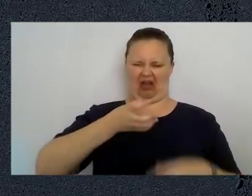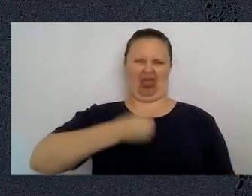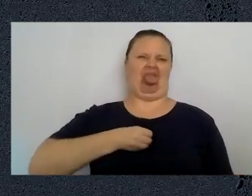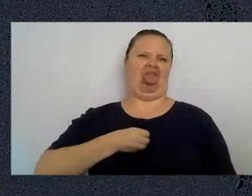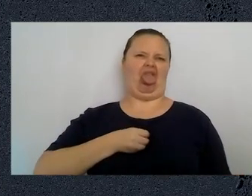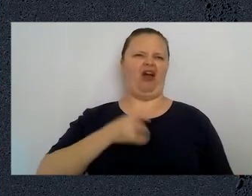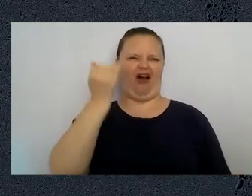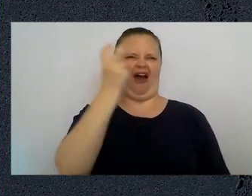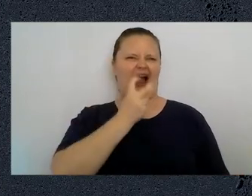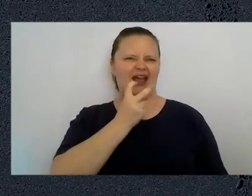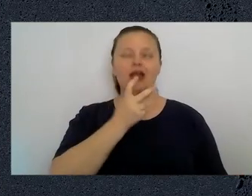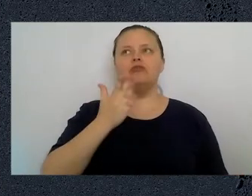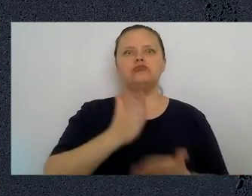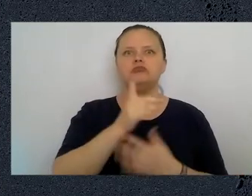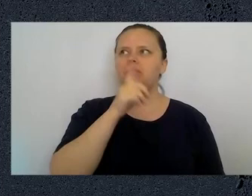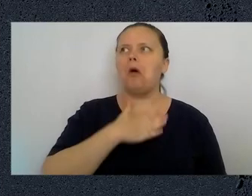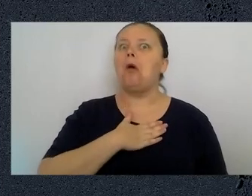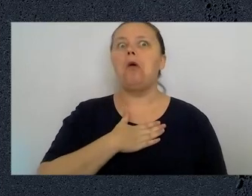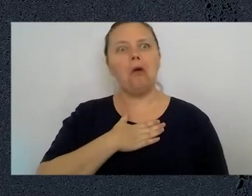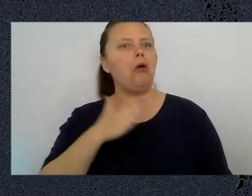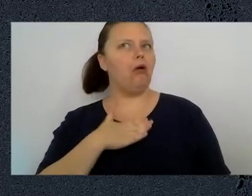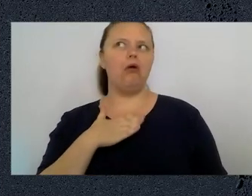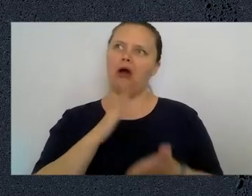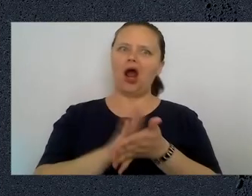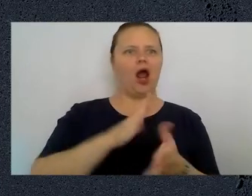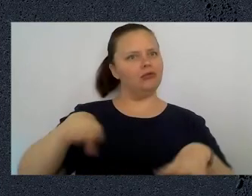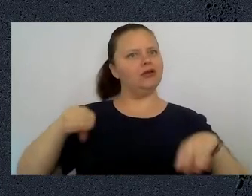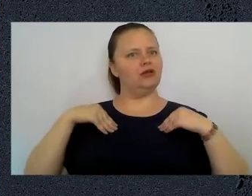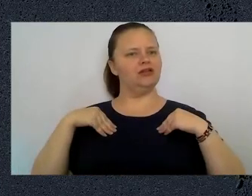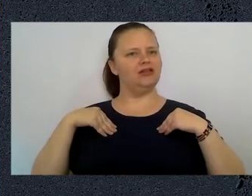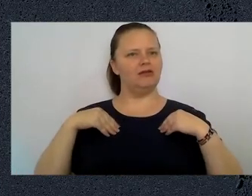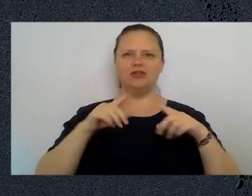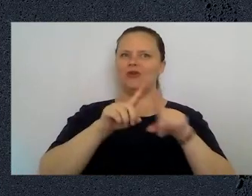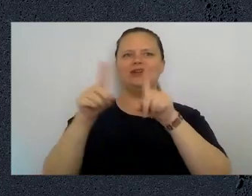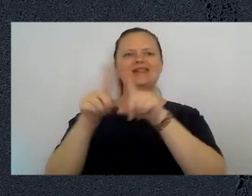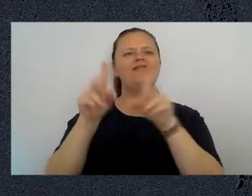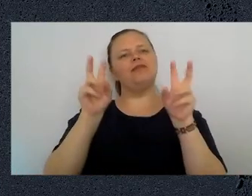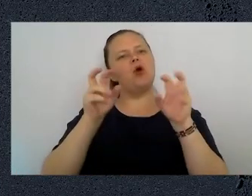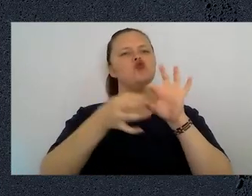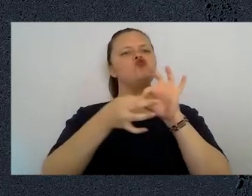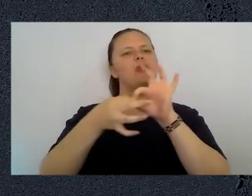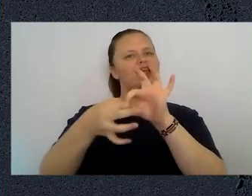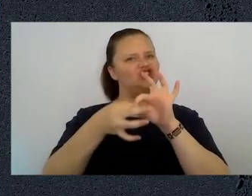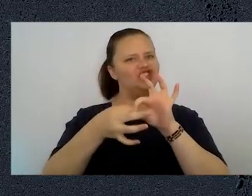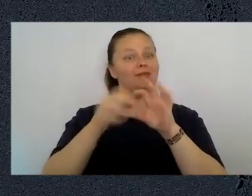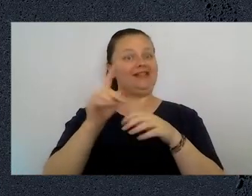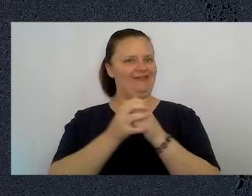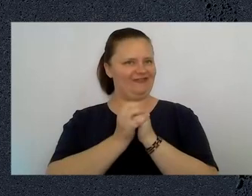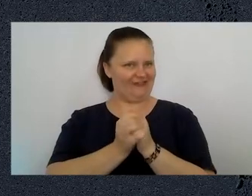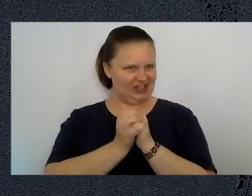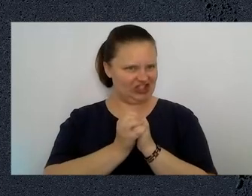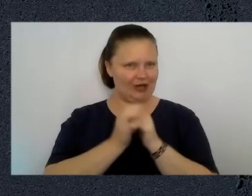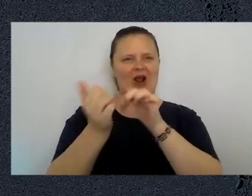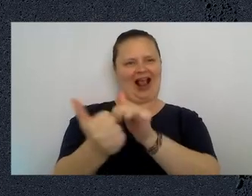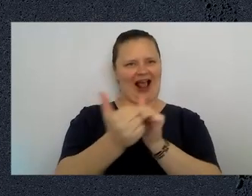So it's a collaboration, which again brings in a lot of innovation into the piece. Lots of relationships. Absolutely. And friendships and